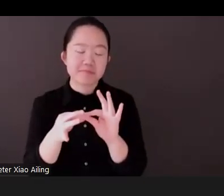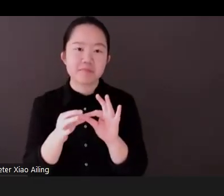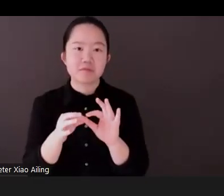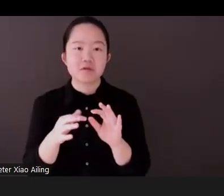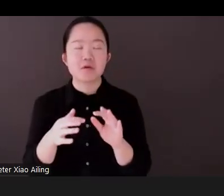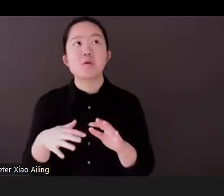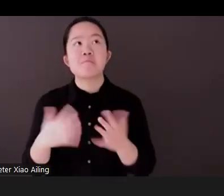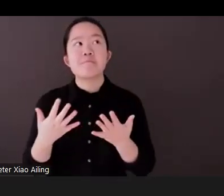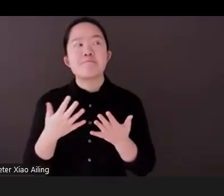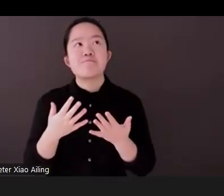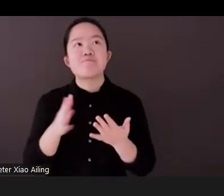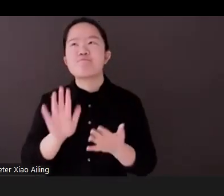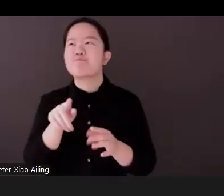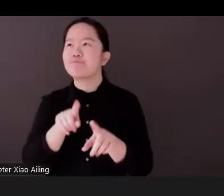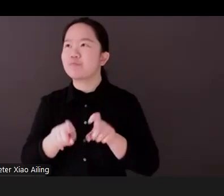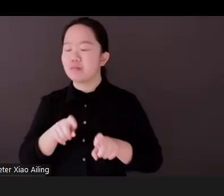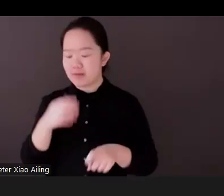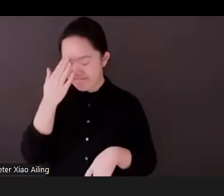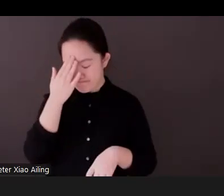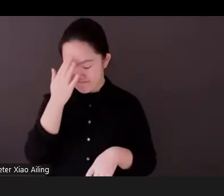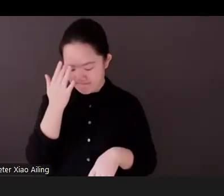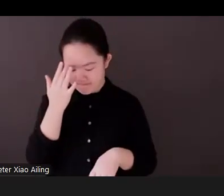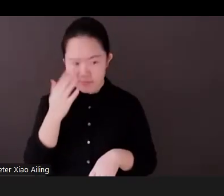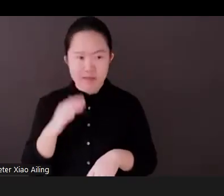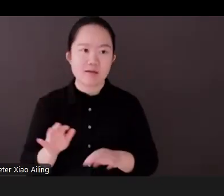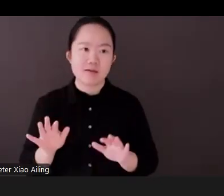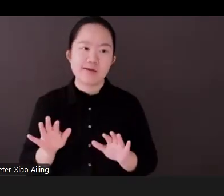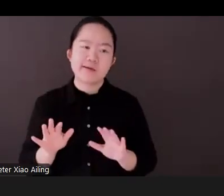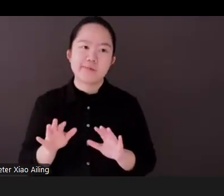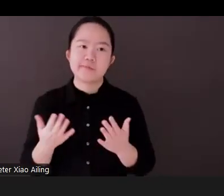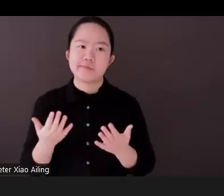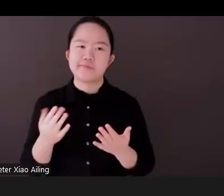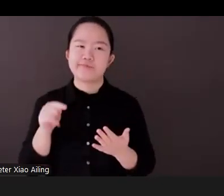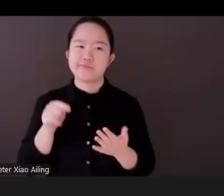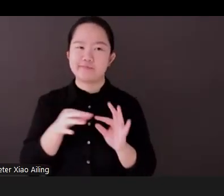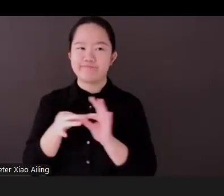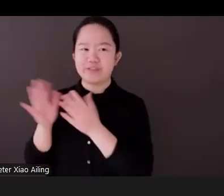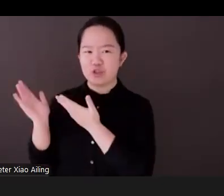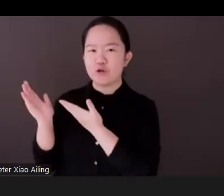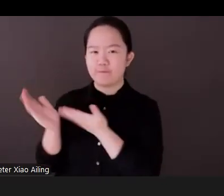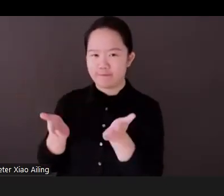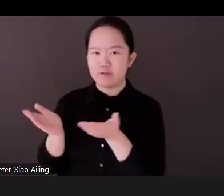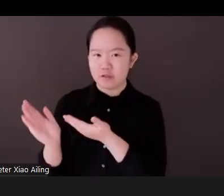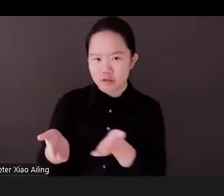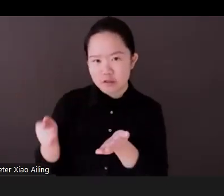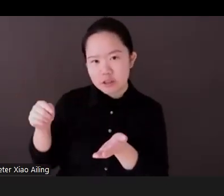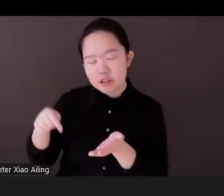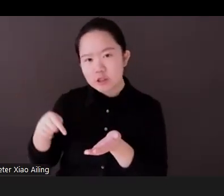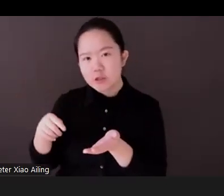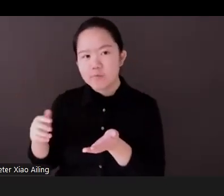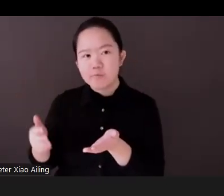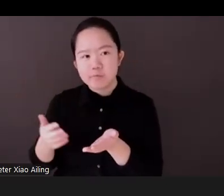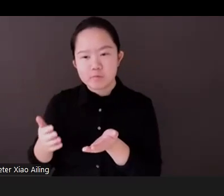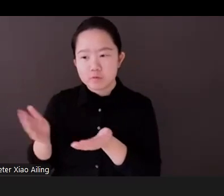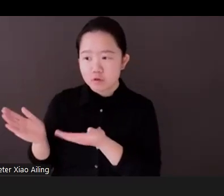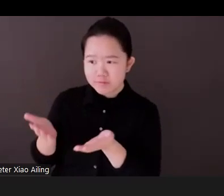Okay, I really think what how to phrase this, it relates on the services, those access services using